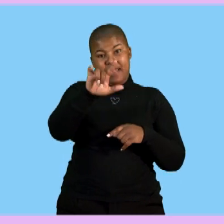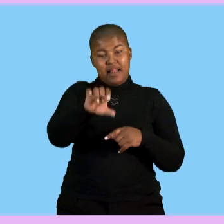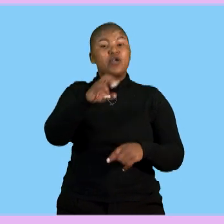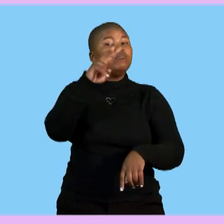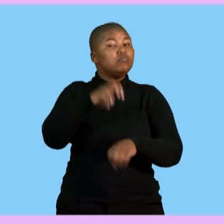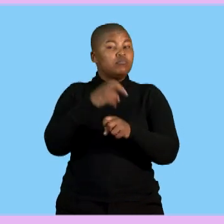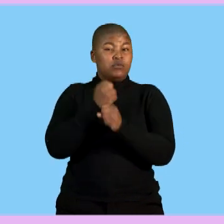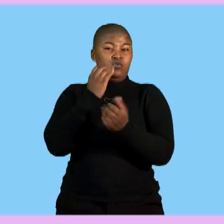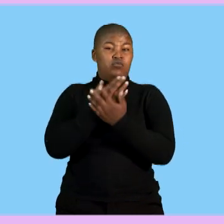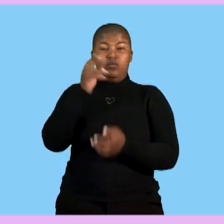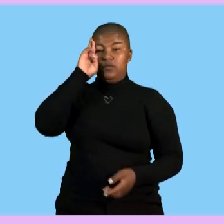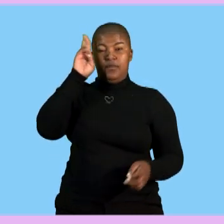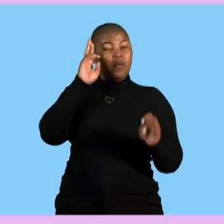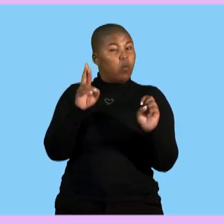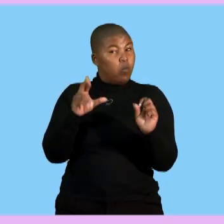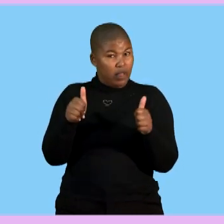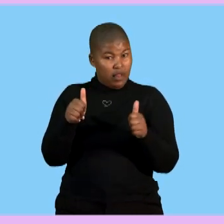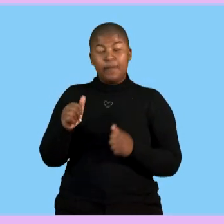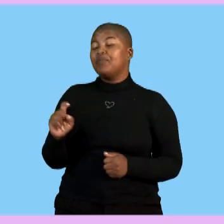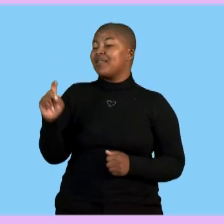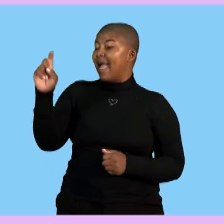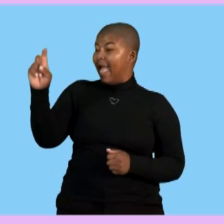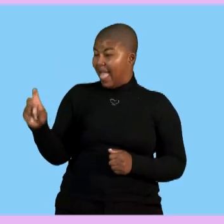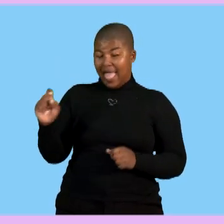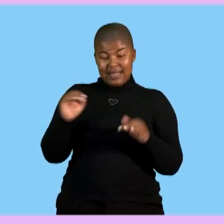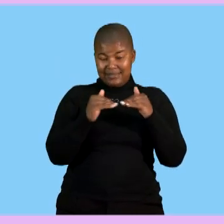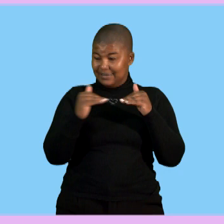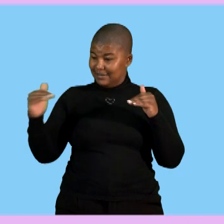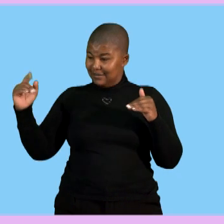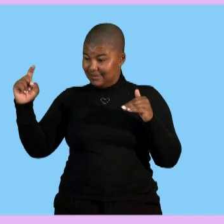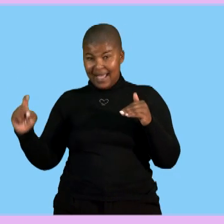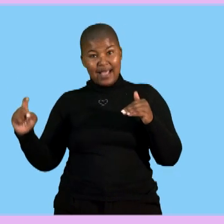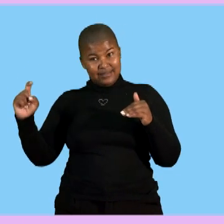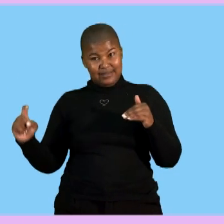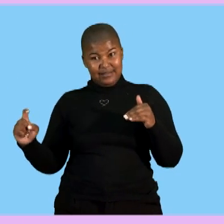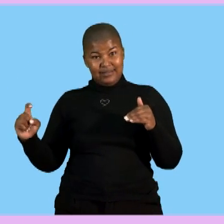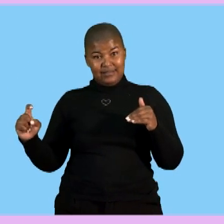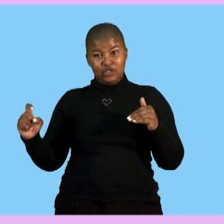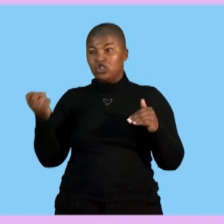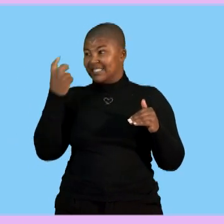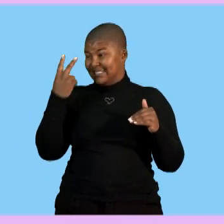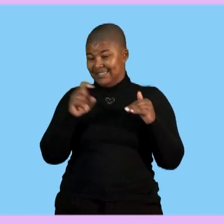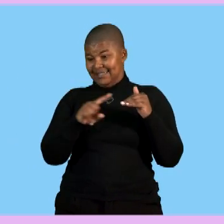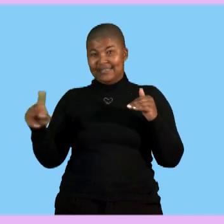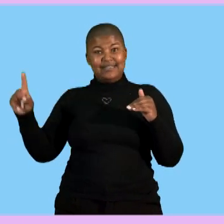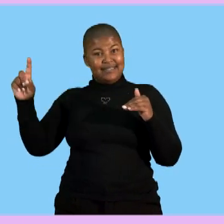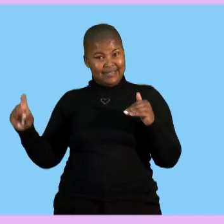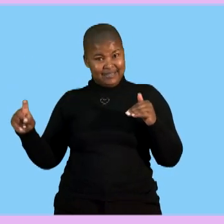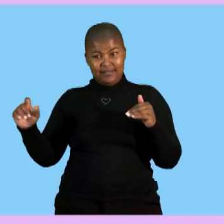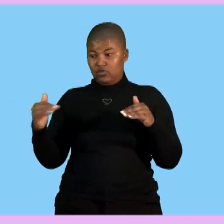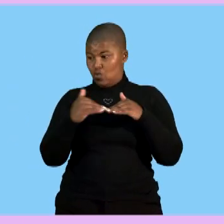Now remember, if we look at an axis, x is wide, and therefore it's going to